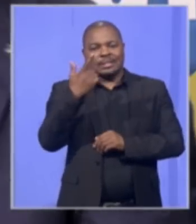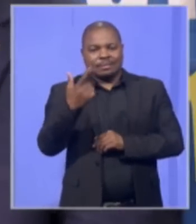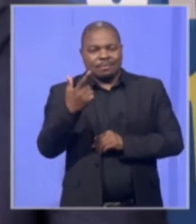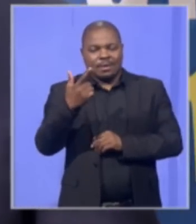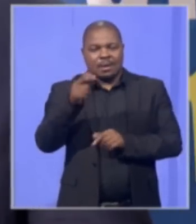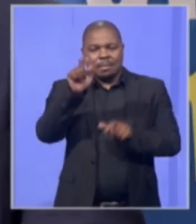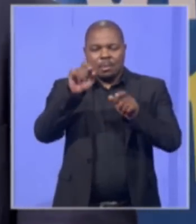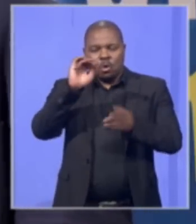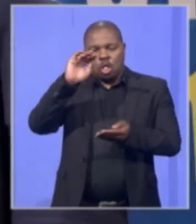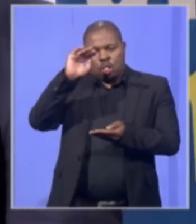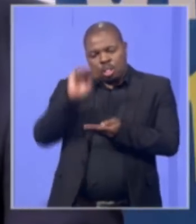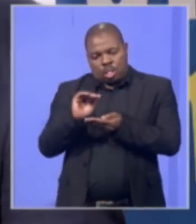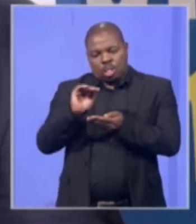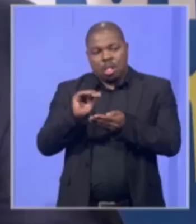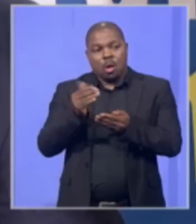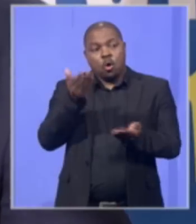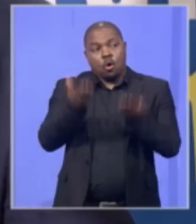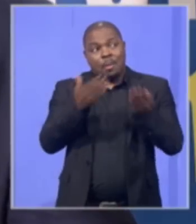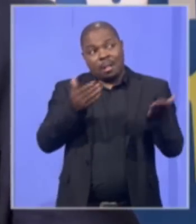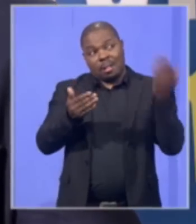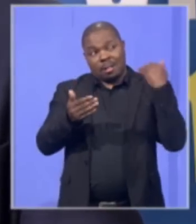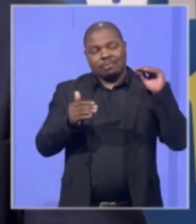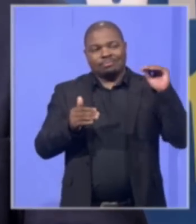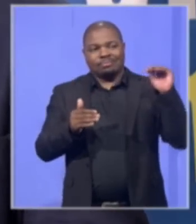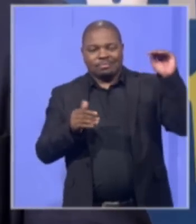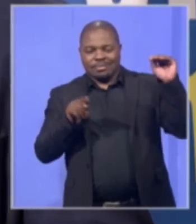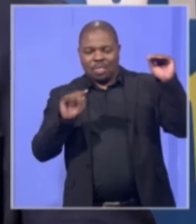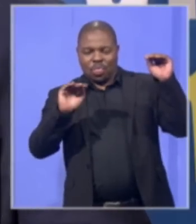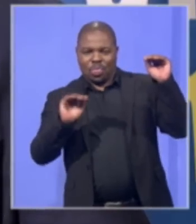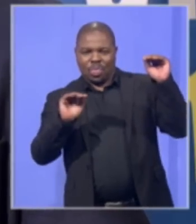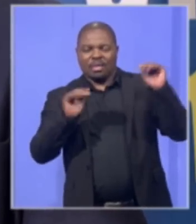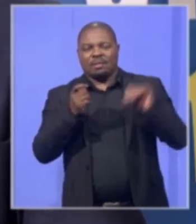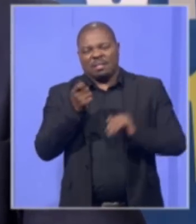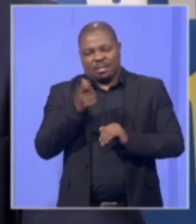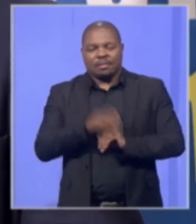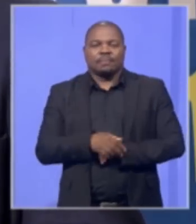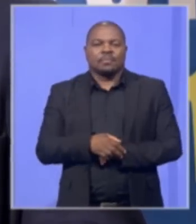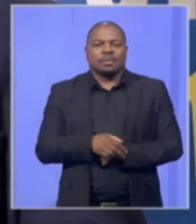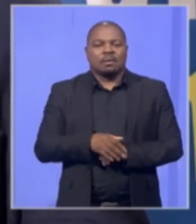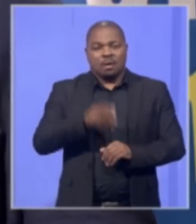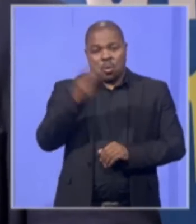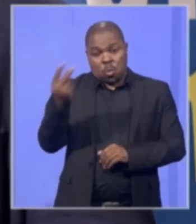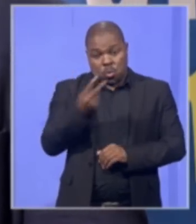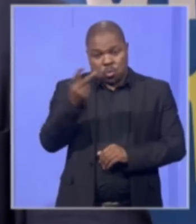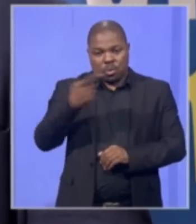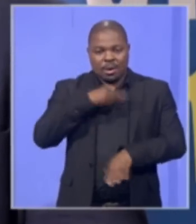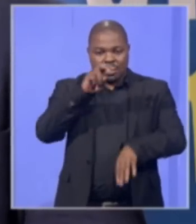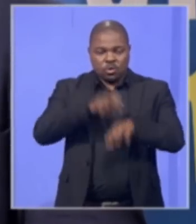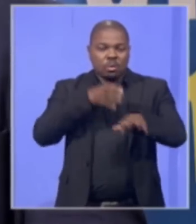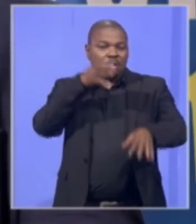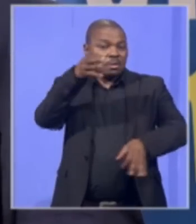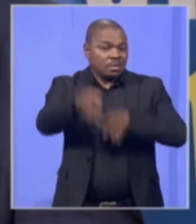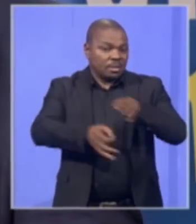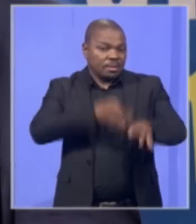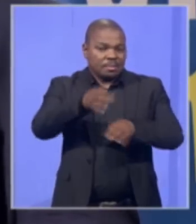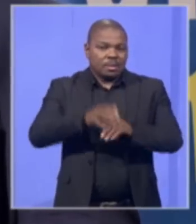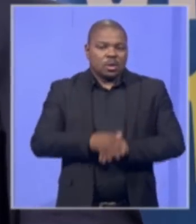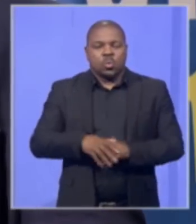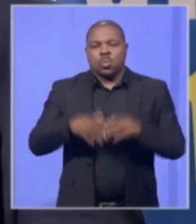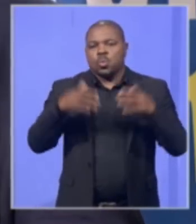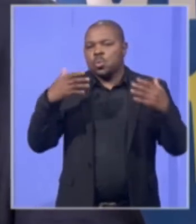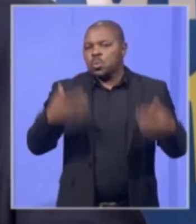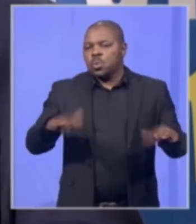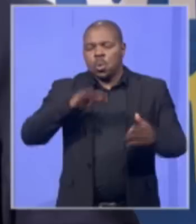when compared to the previous comparable period. And one thing that I would also like to mention is that this is the